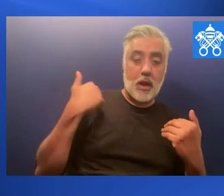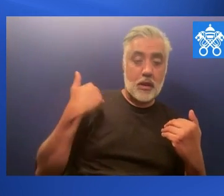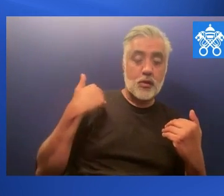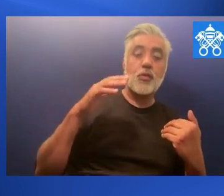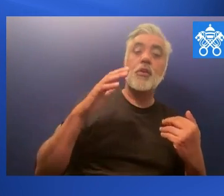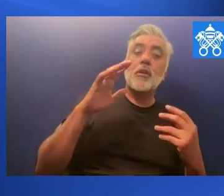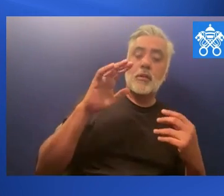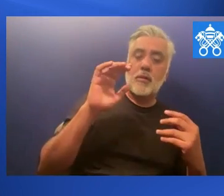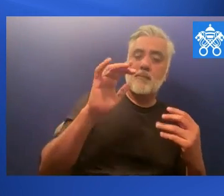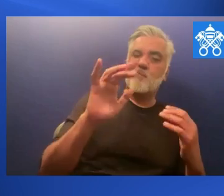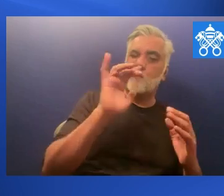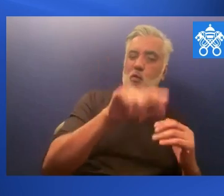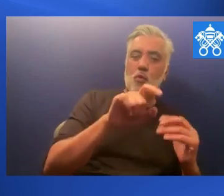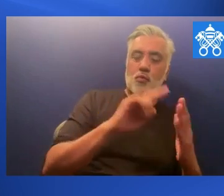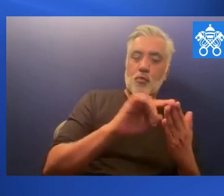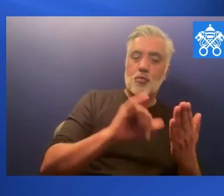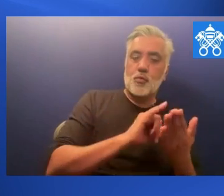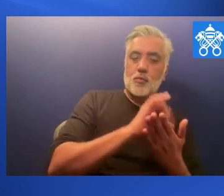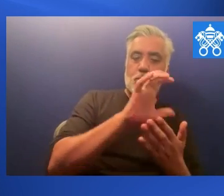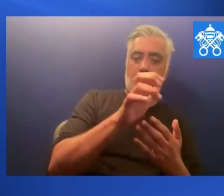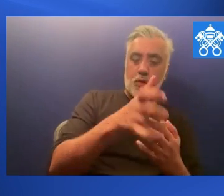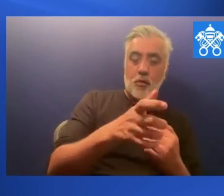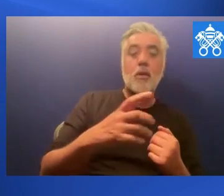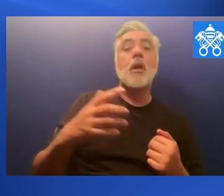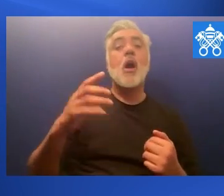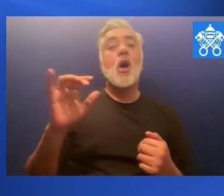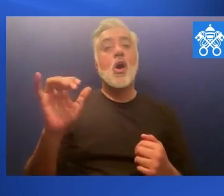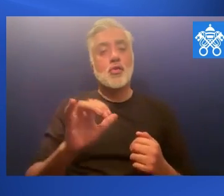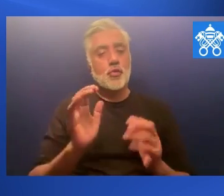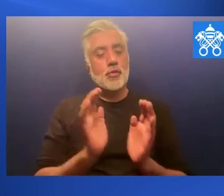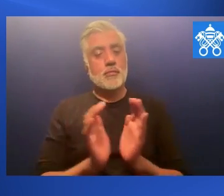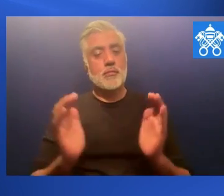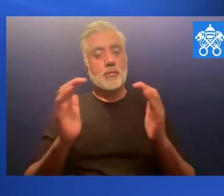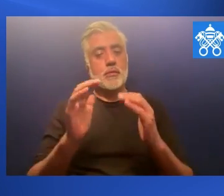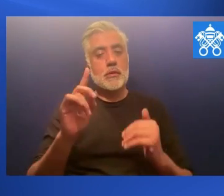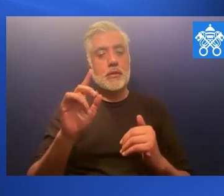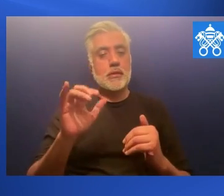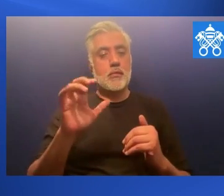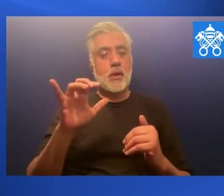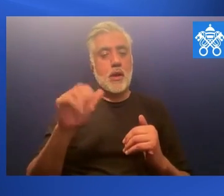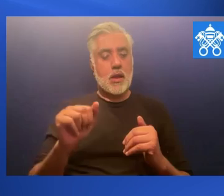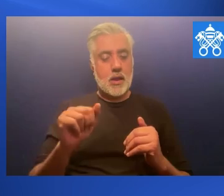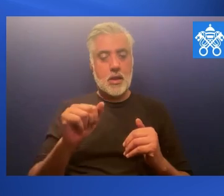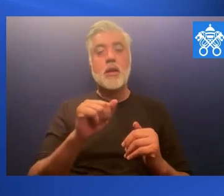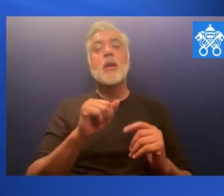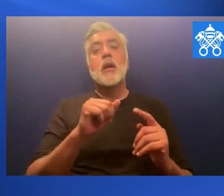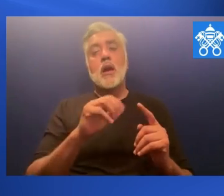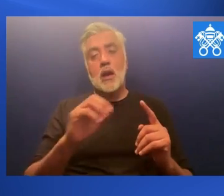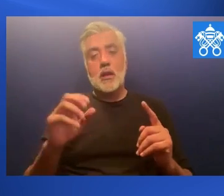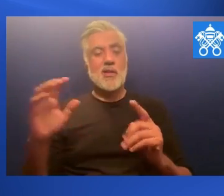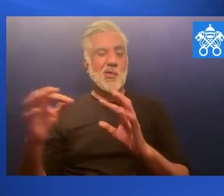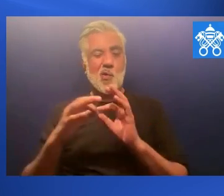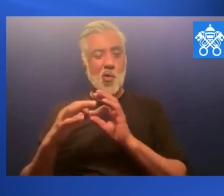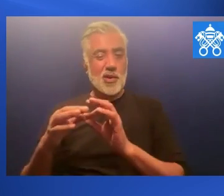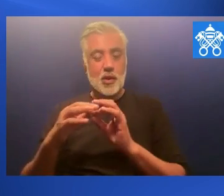Radio, and our friends at DYCIA who've made this broadcast possible, as well as our